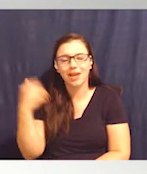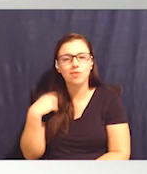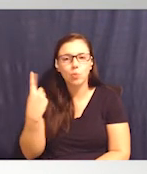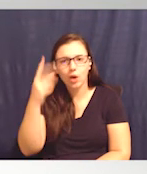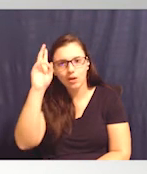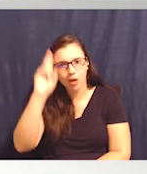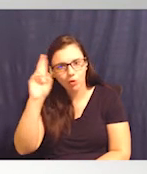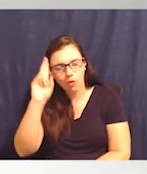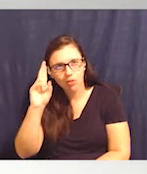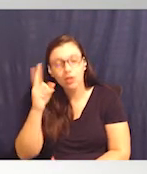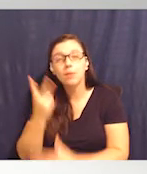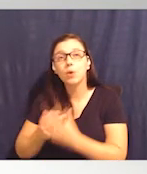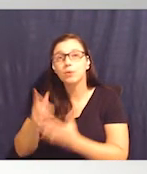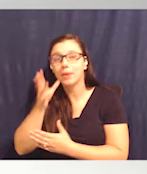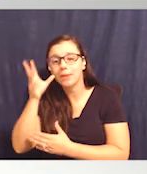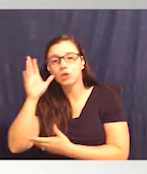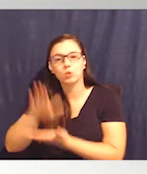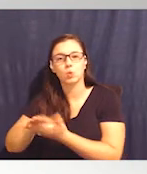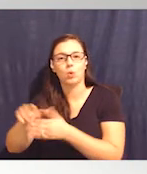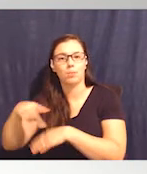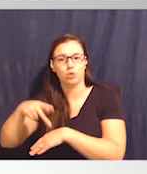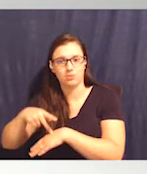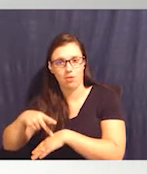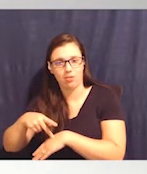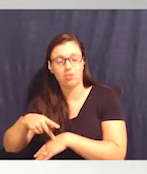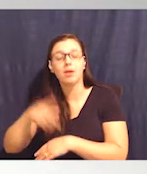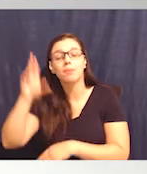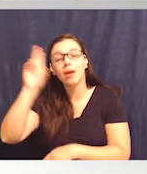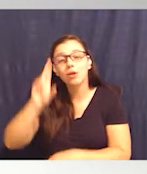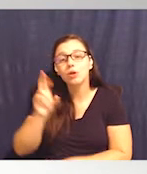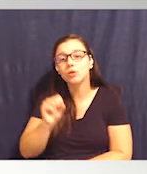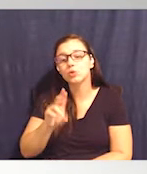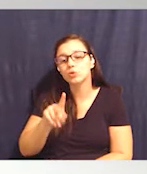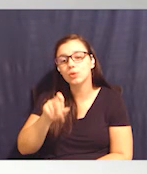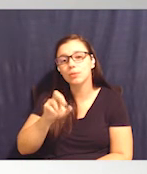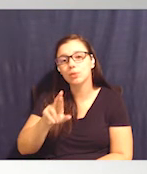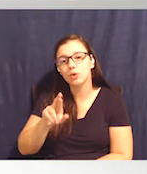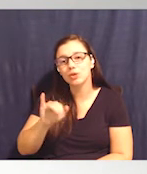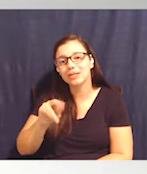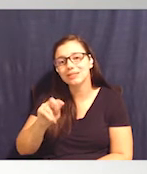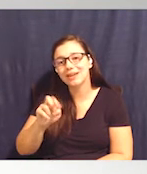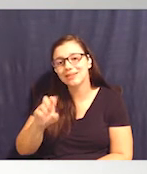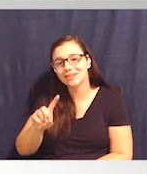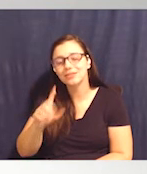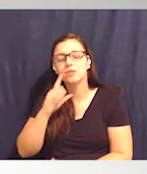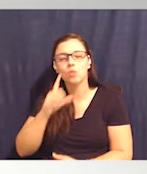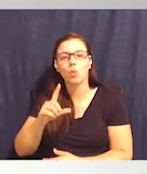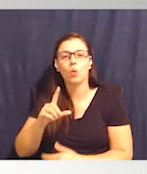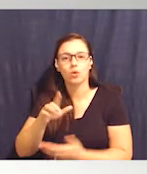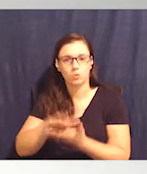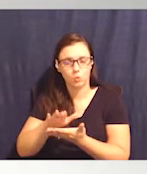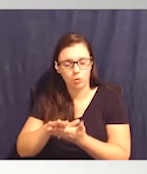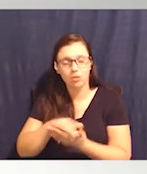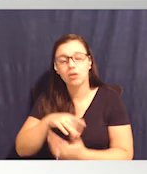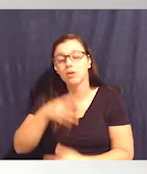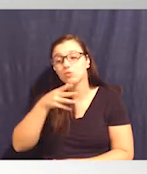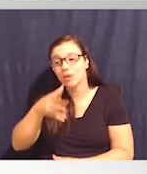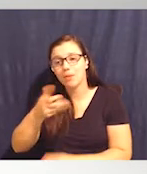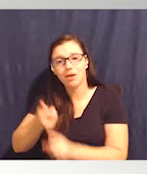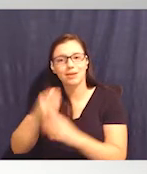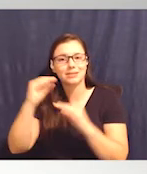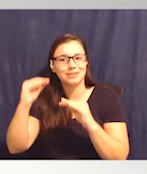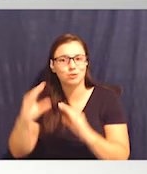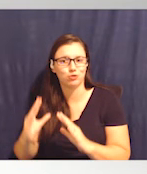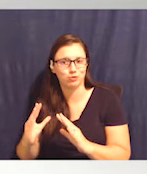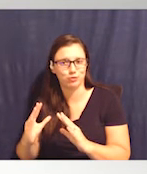principals, uncle who was a superintendent of schools in Hillsborough County. My grandmother was a teacher. Every aunt,